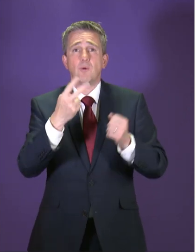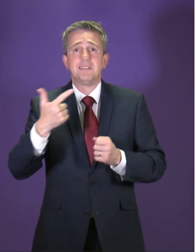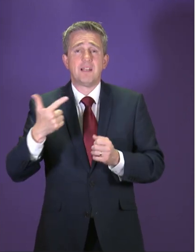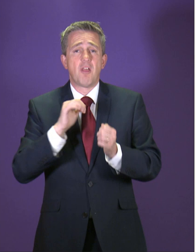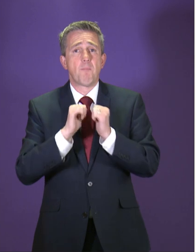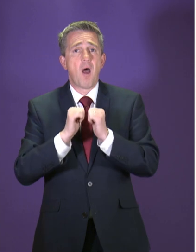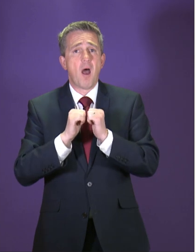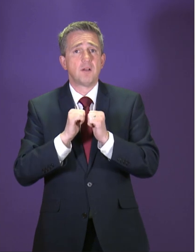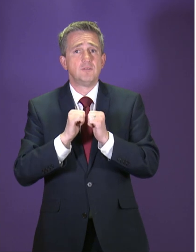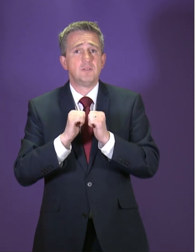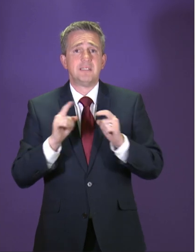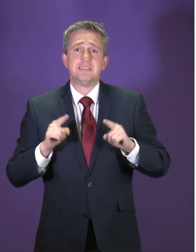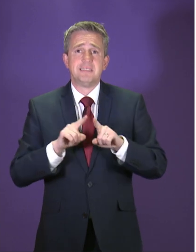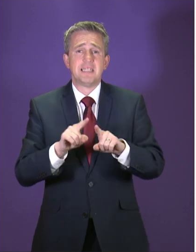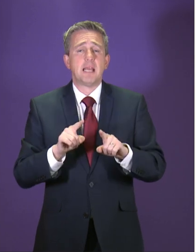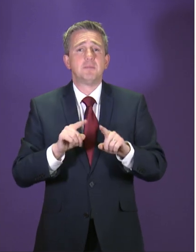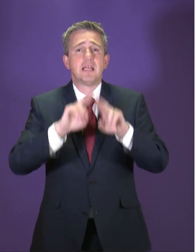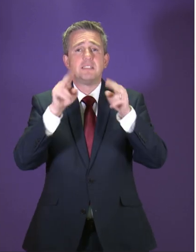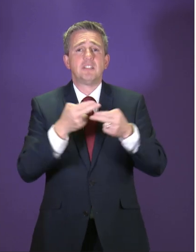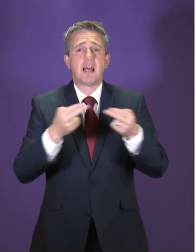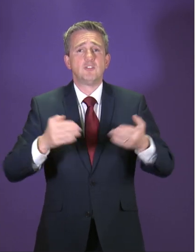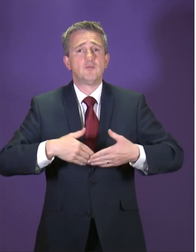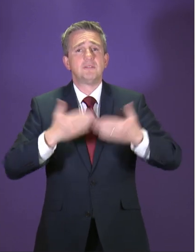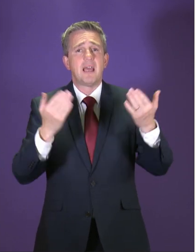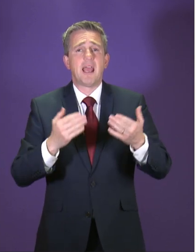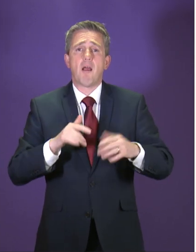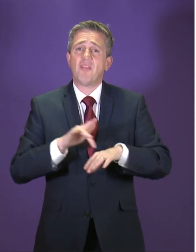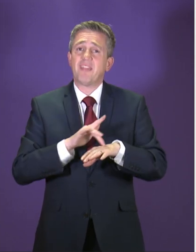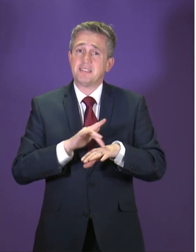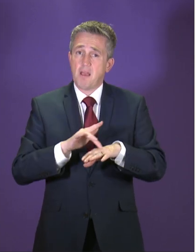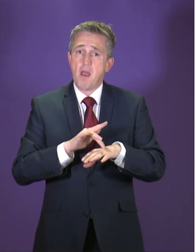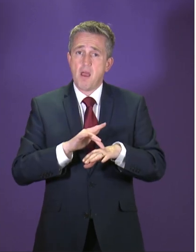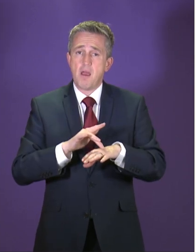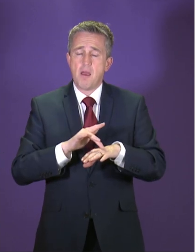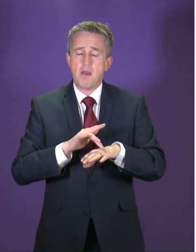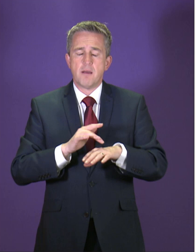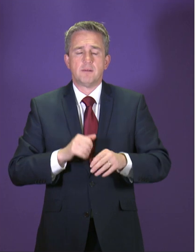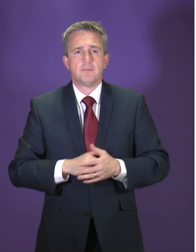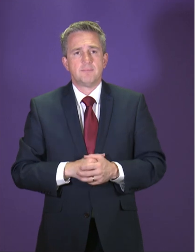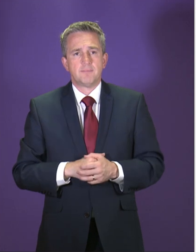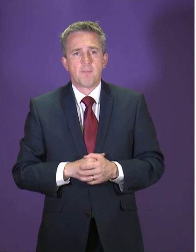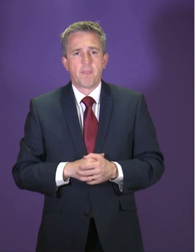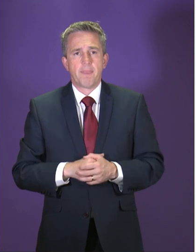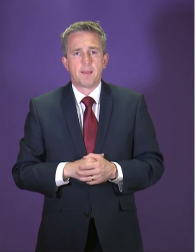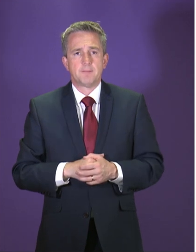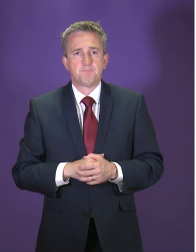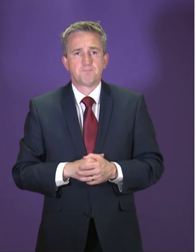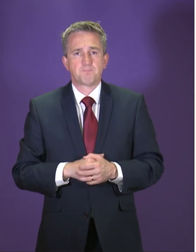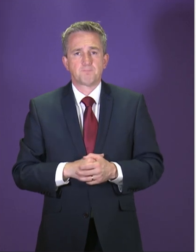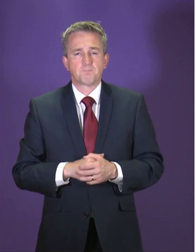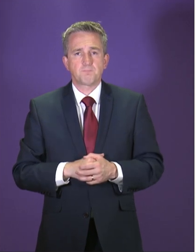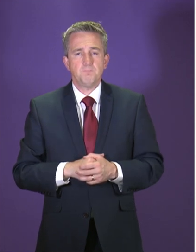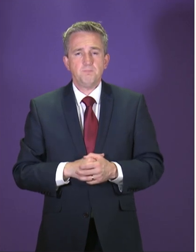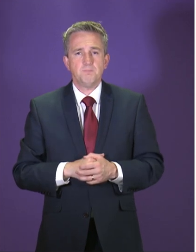when is the International Day of Theatre. And definitely was